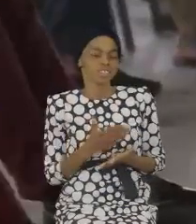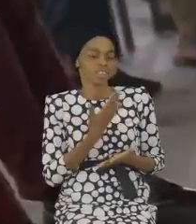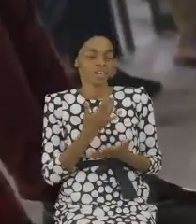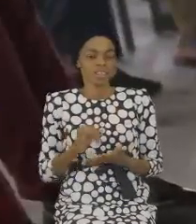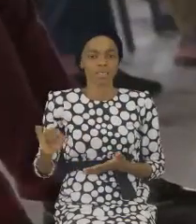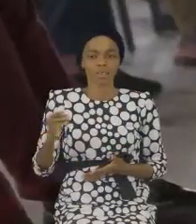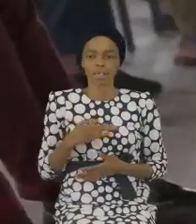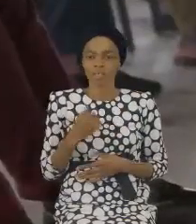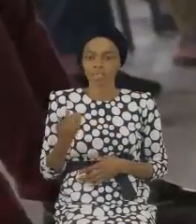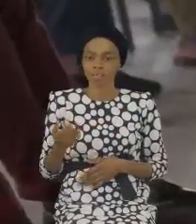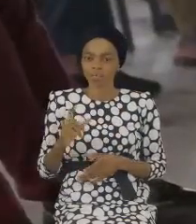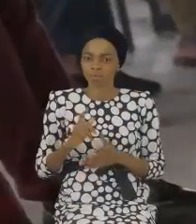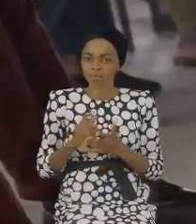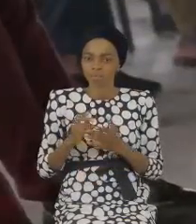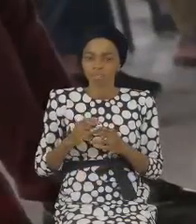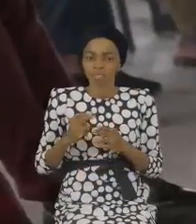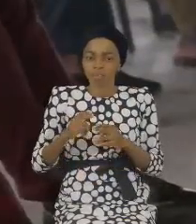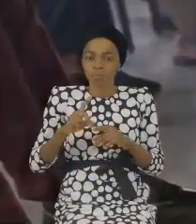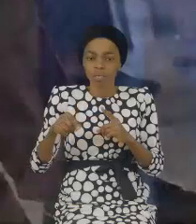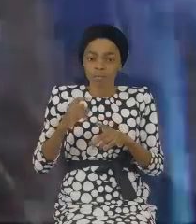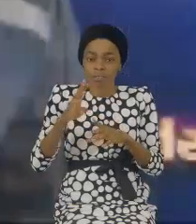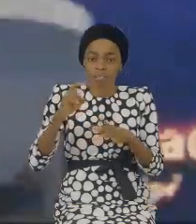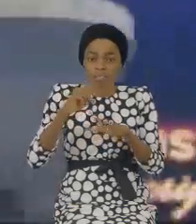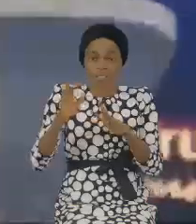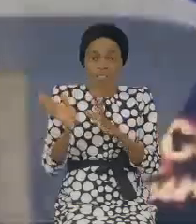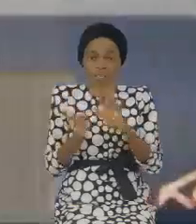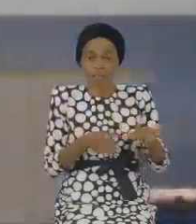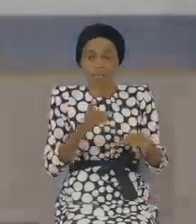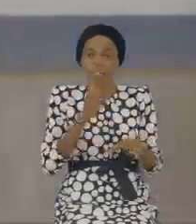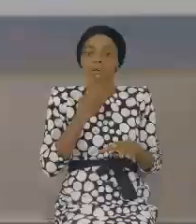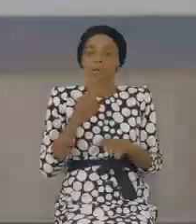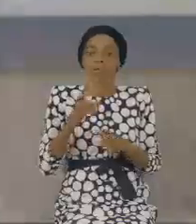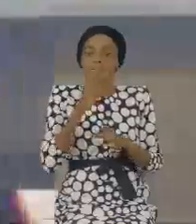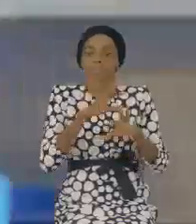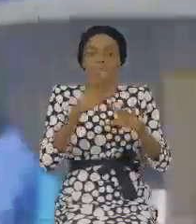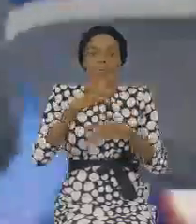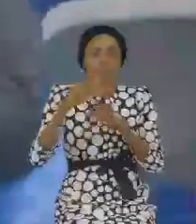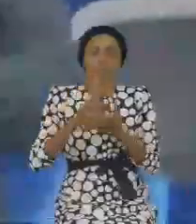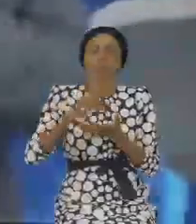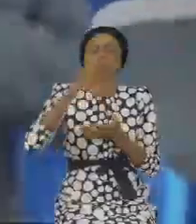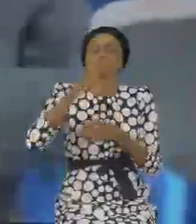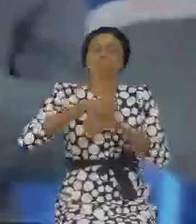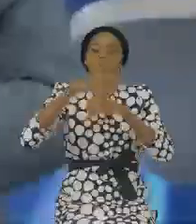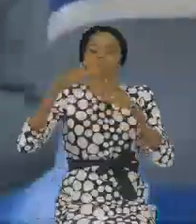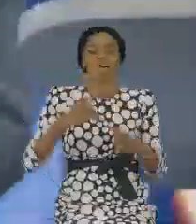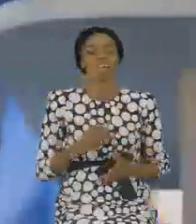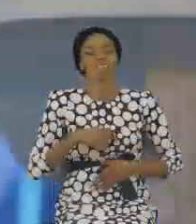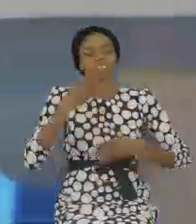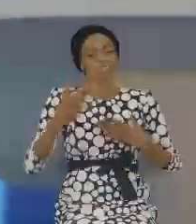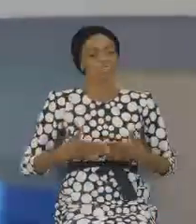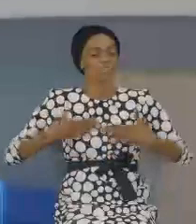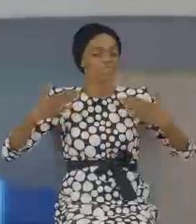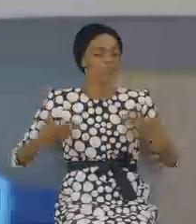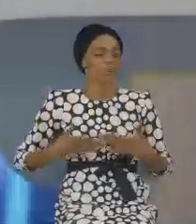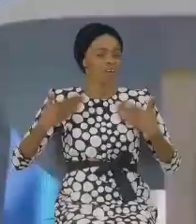time they left the Red Sea, and when they drank the water out of the rock, you see the joy. You think